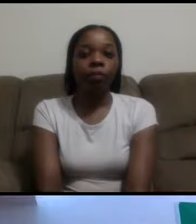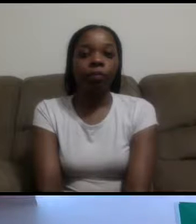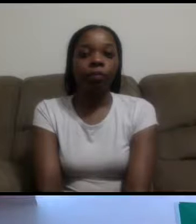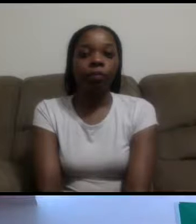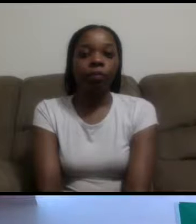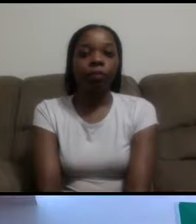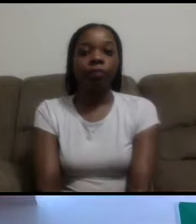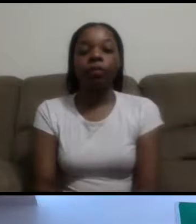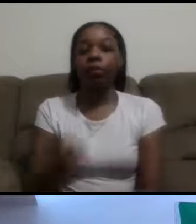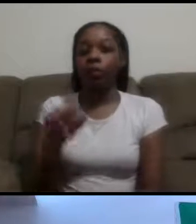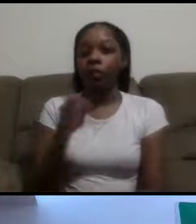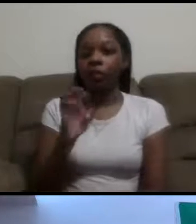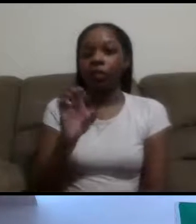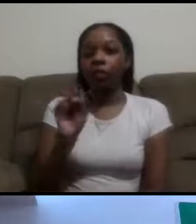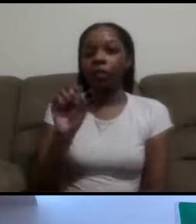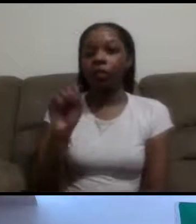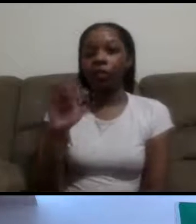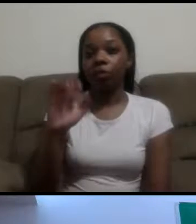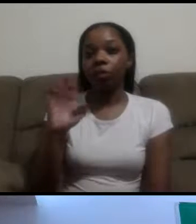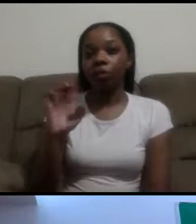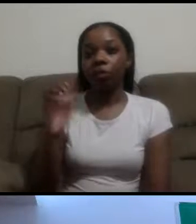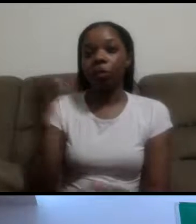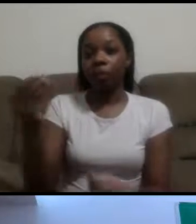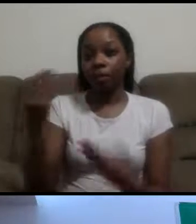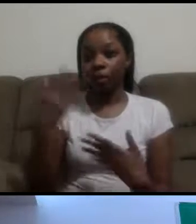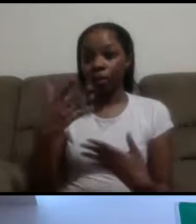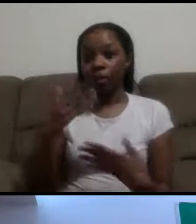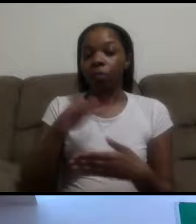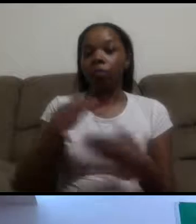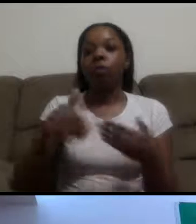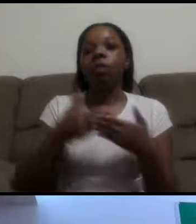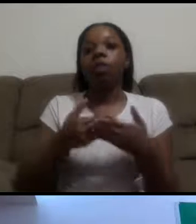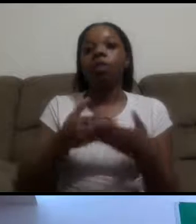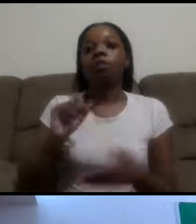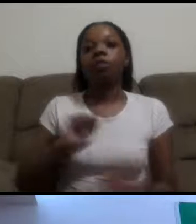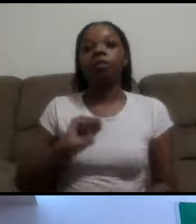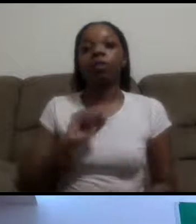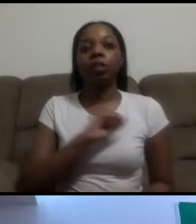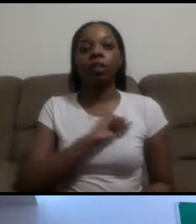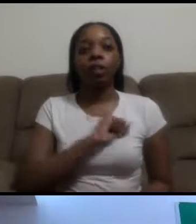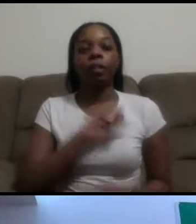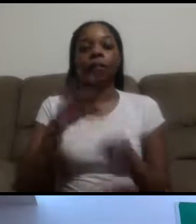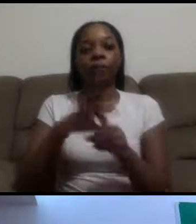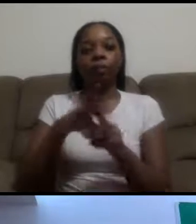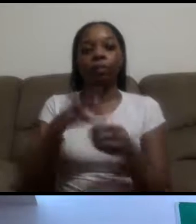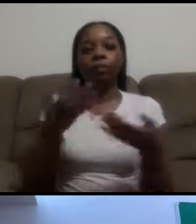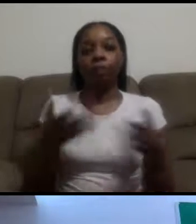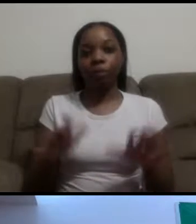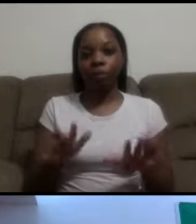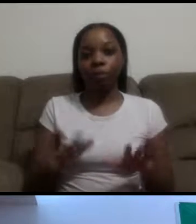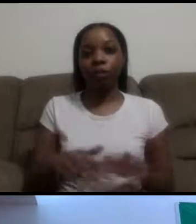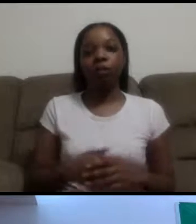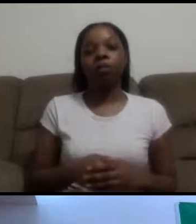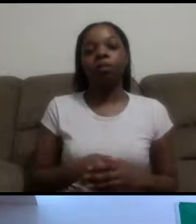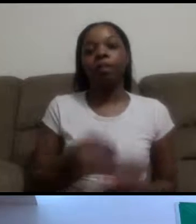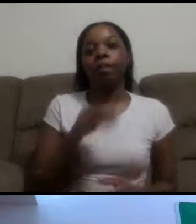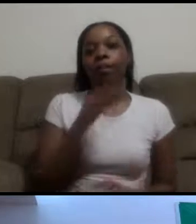Jesse, just let me know when every senator has voted who's here. Yep, we're at 15 out of 20.